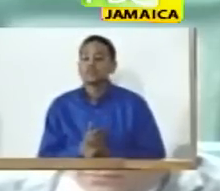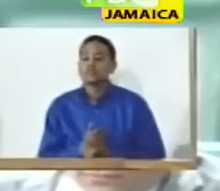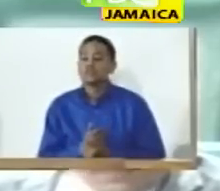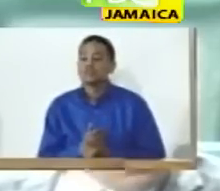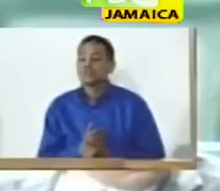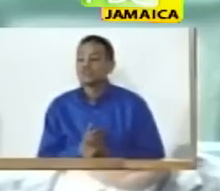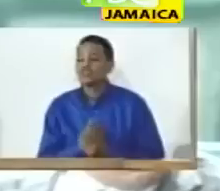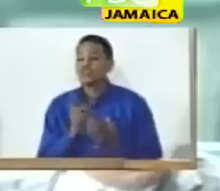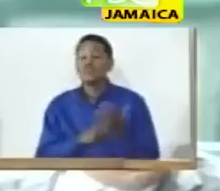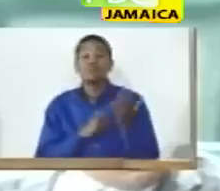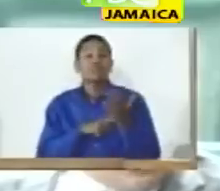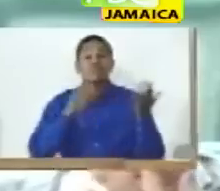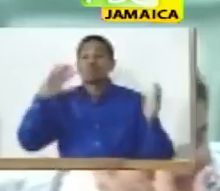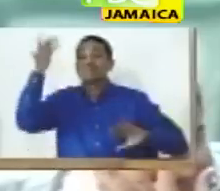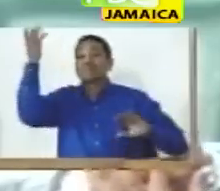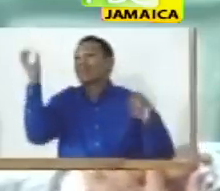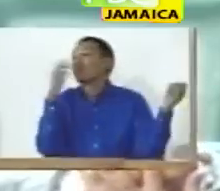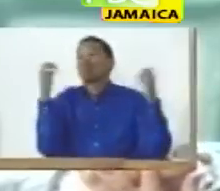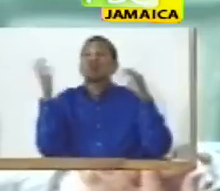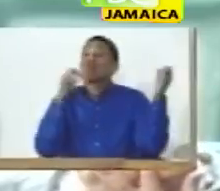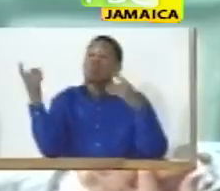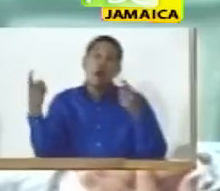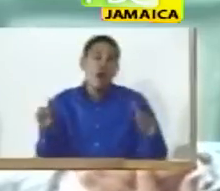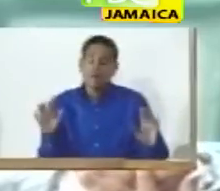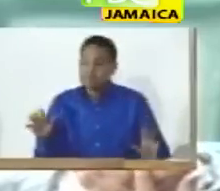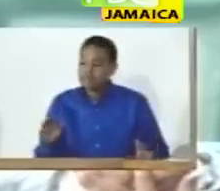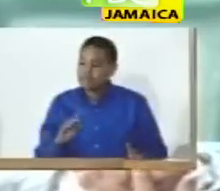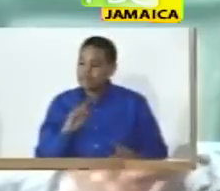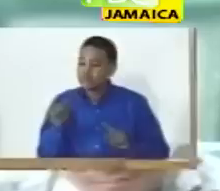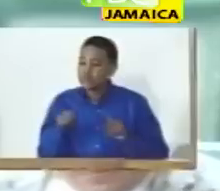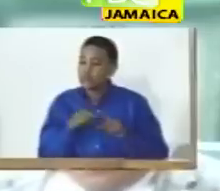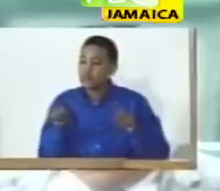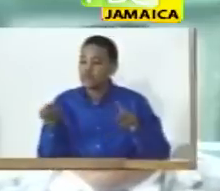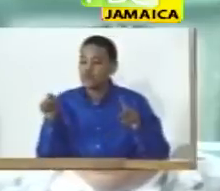sometimes even raucous, when you distill it,